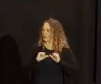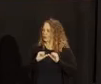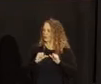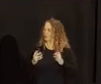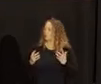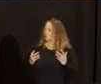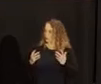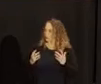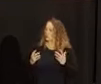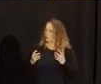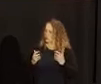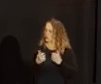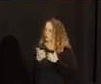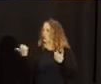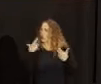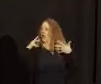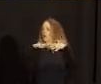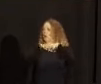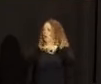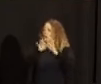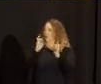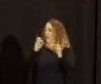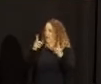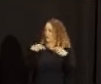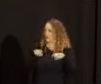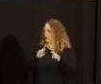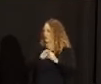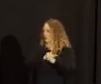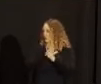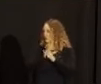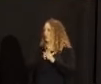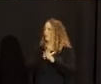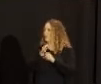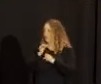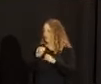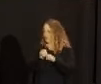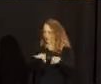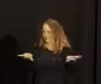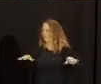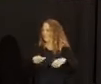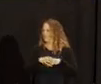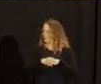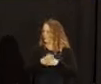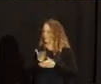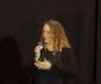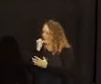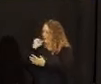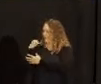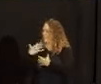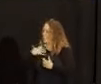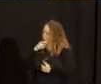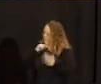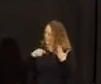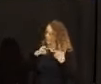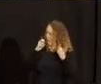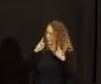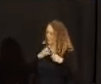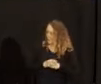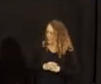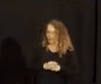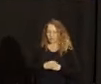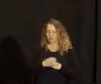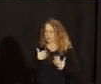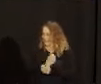continued remote and inclusive education during the continued COVID-19 pandemic. We're seeing students having to fight for their